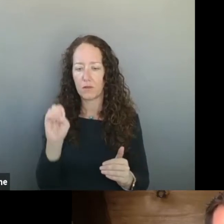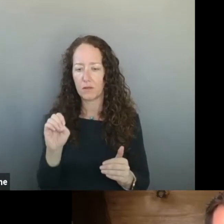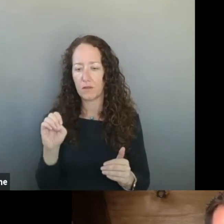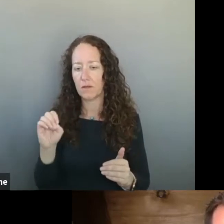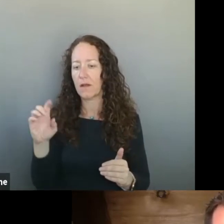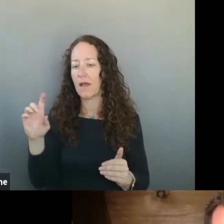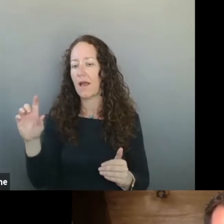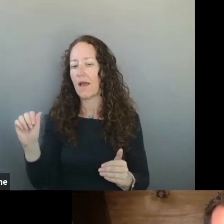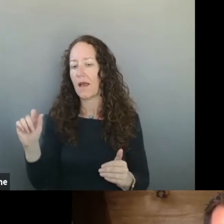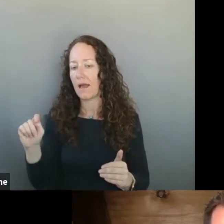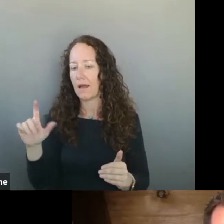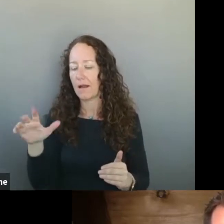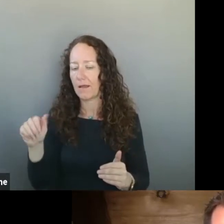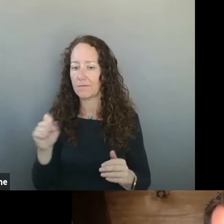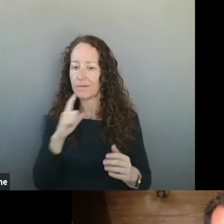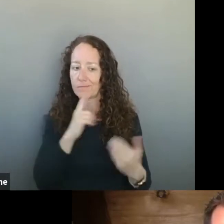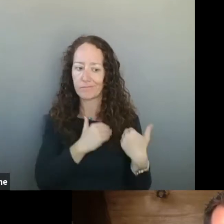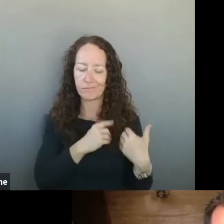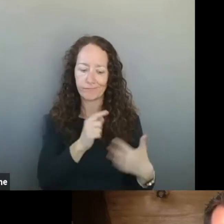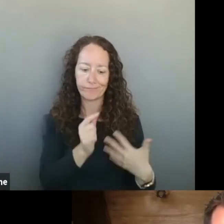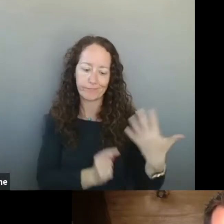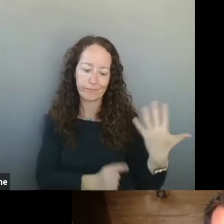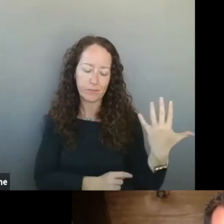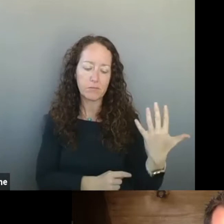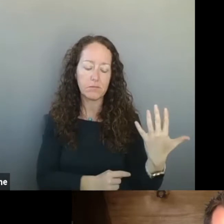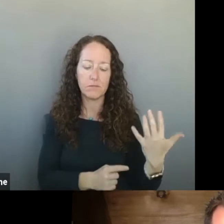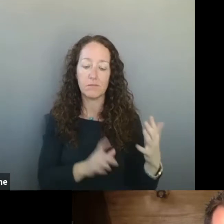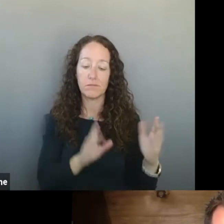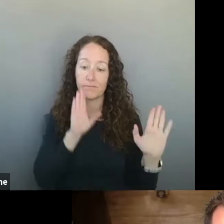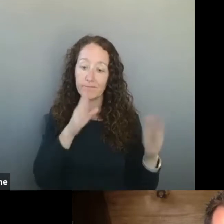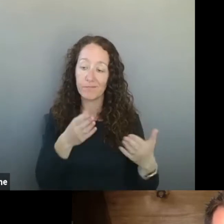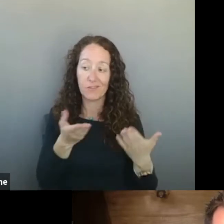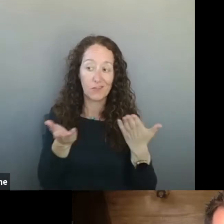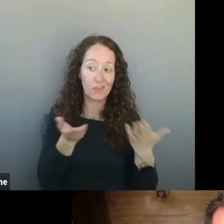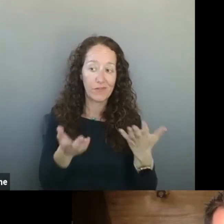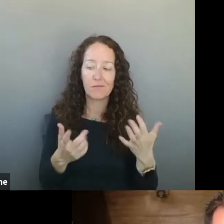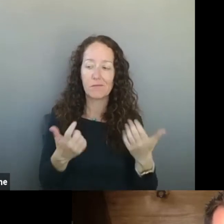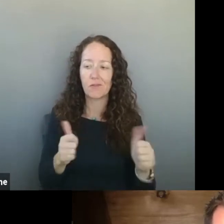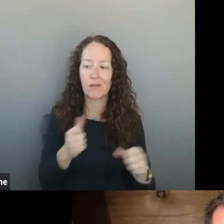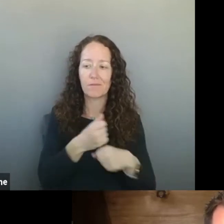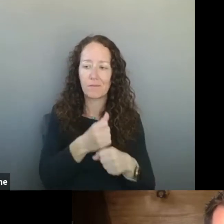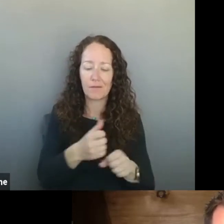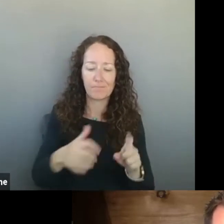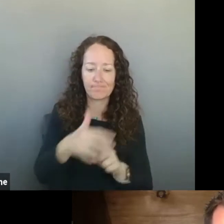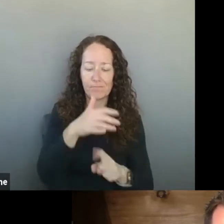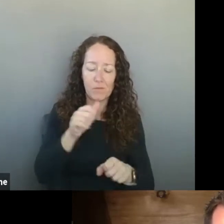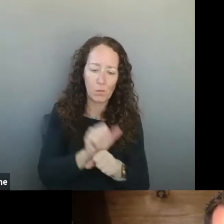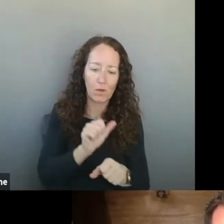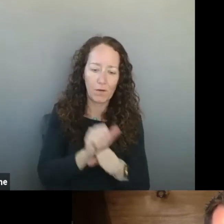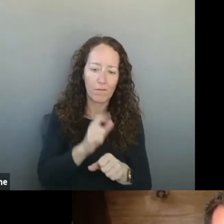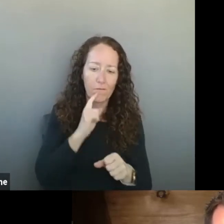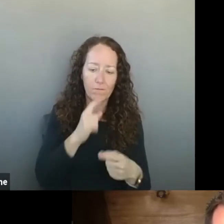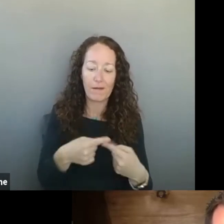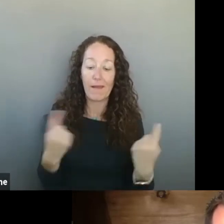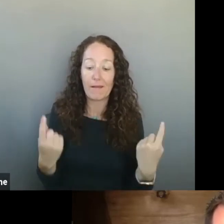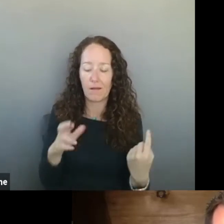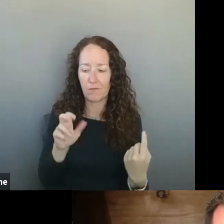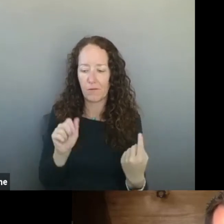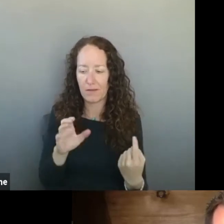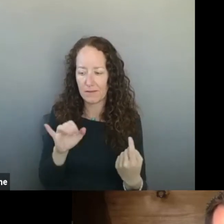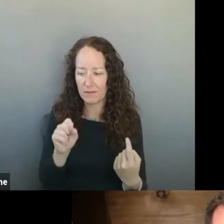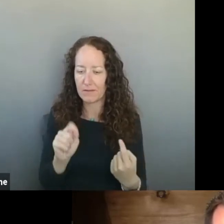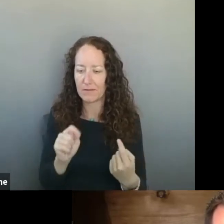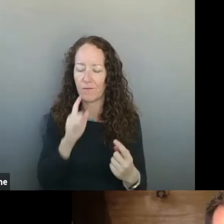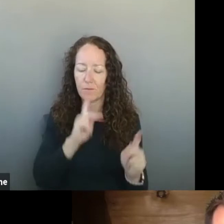in service of creating anti-racist workspaces where people can thrive. He is currently co-CEO of the US-based